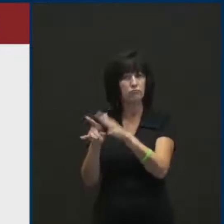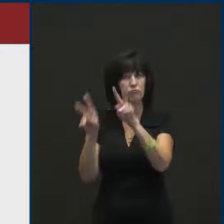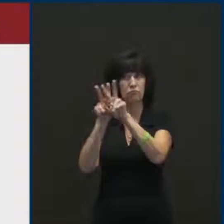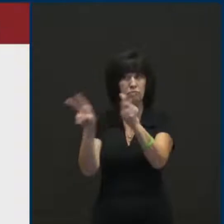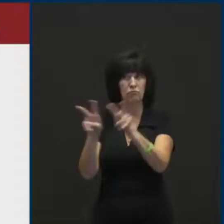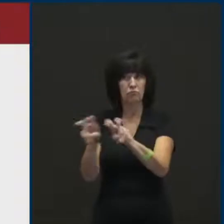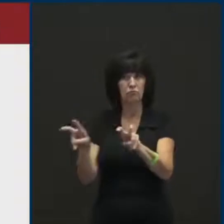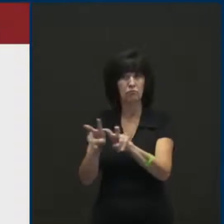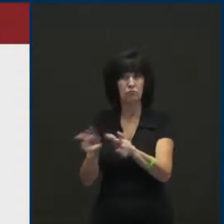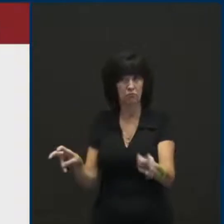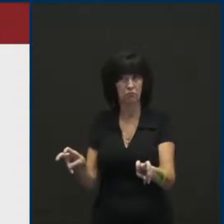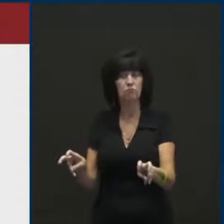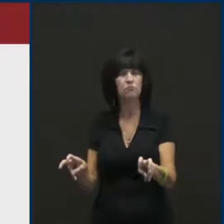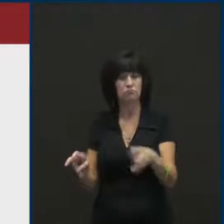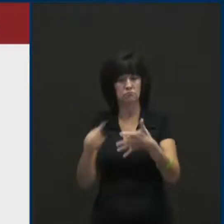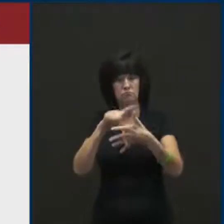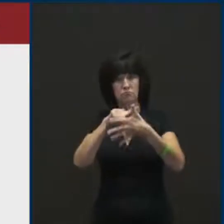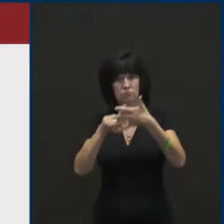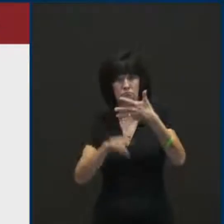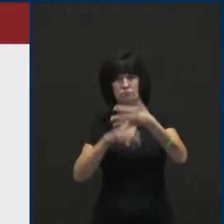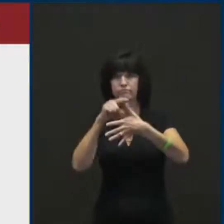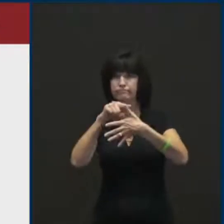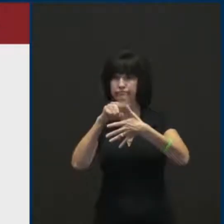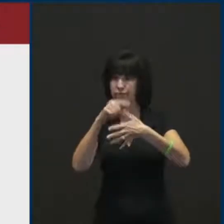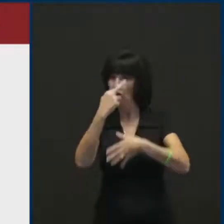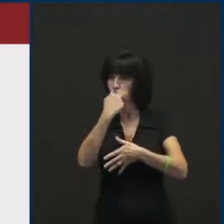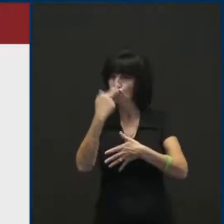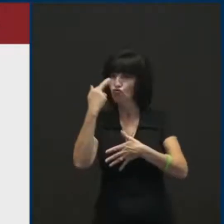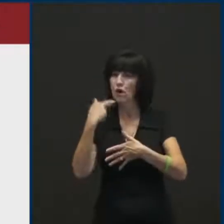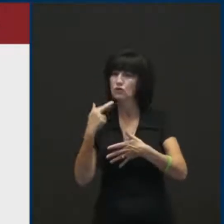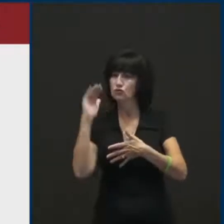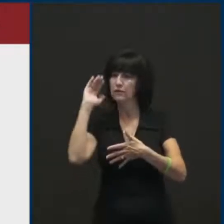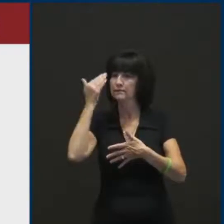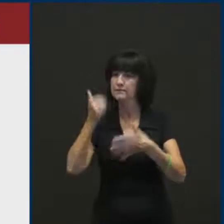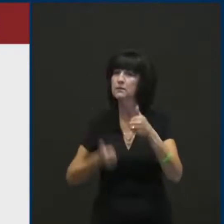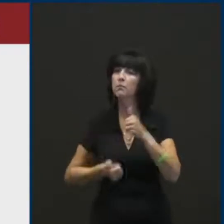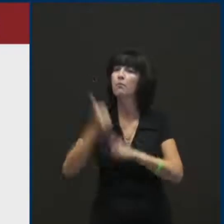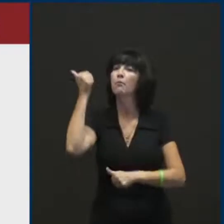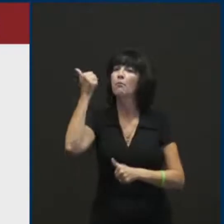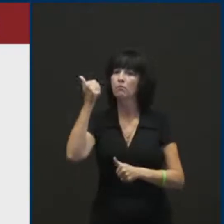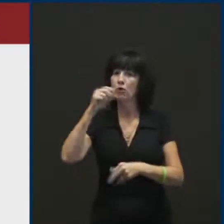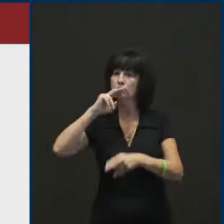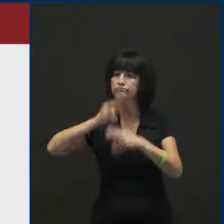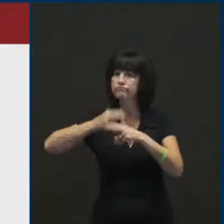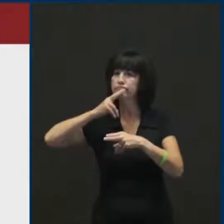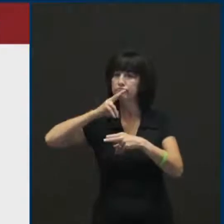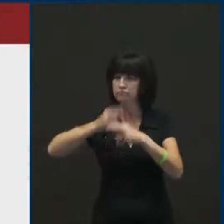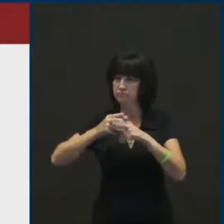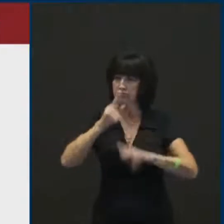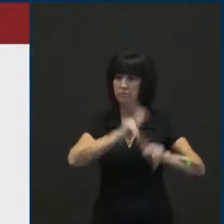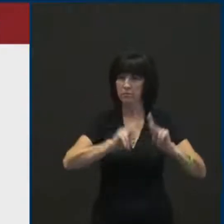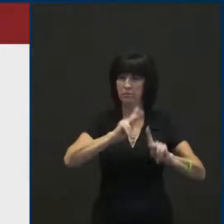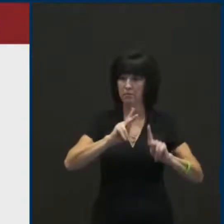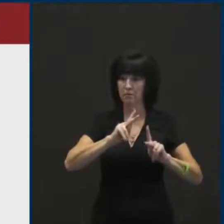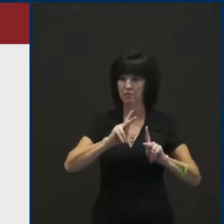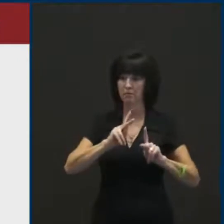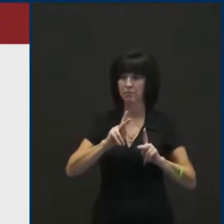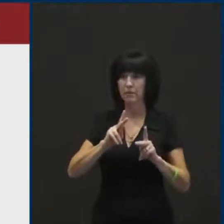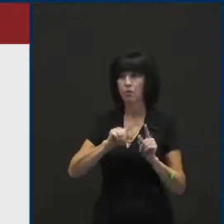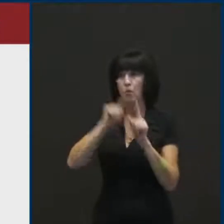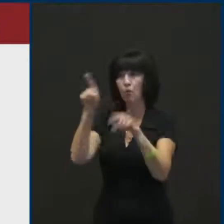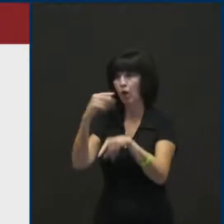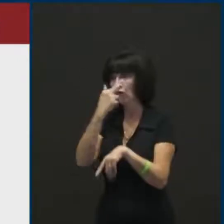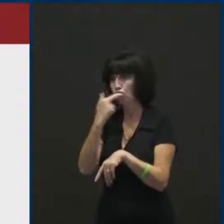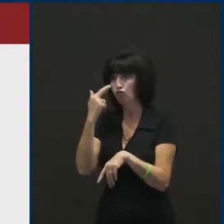data, restaurants are the most common venue that our cases have visited in the 14 days prior